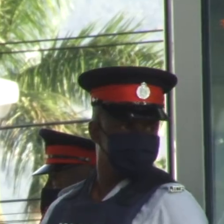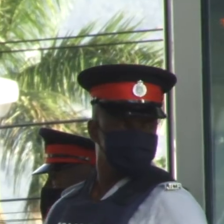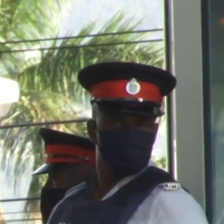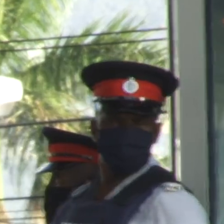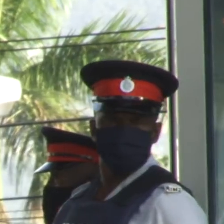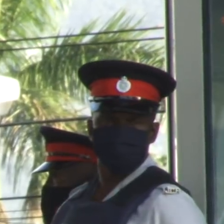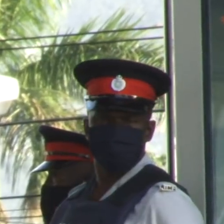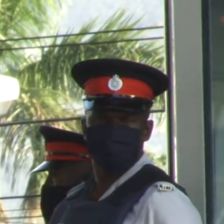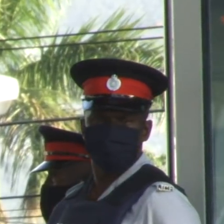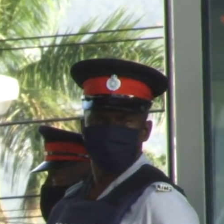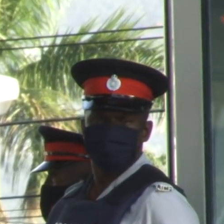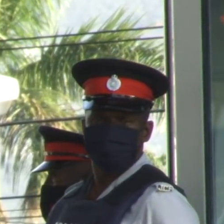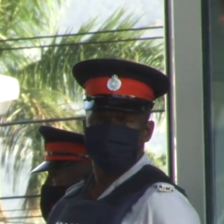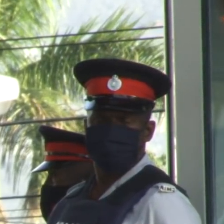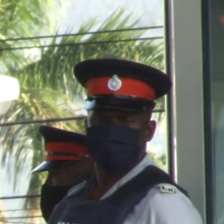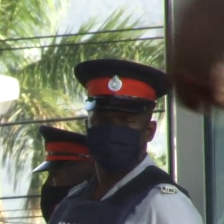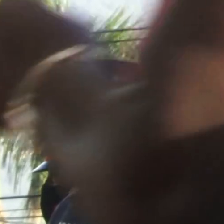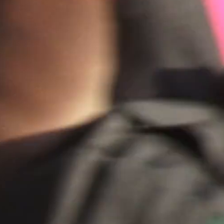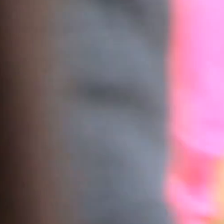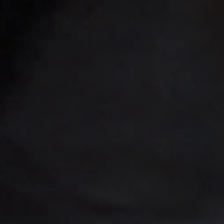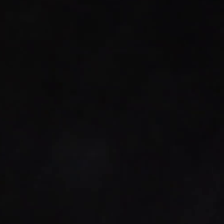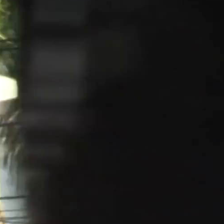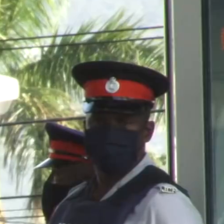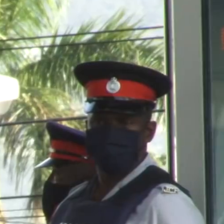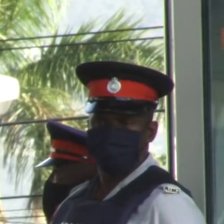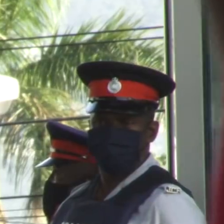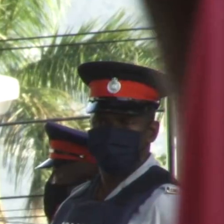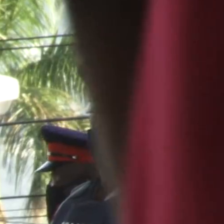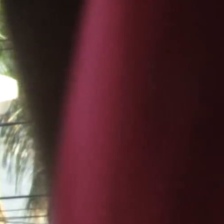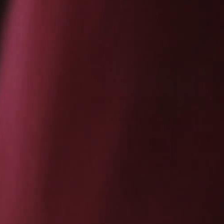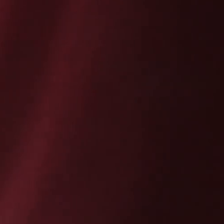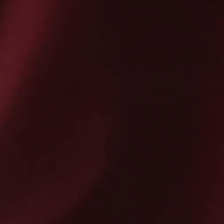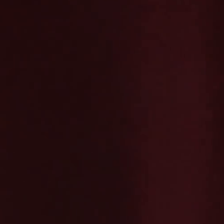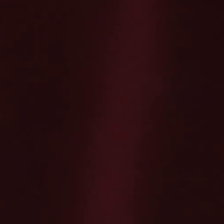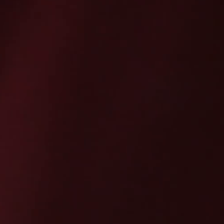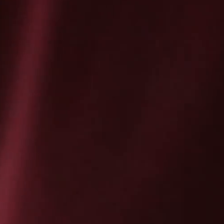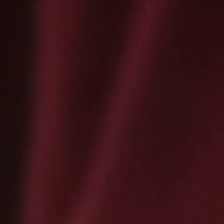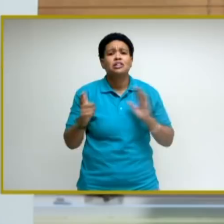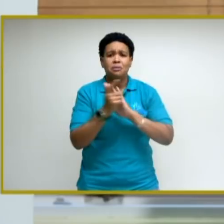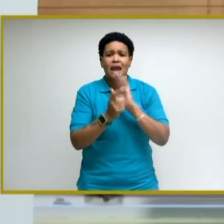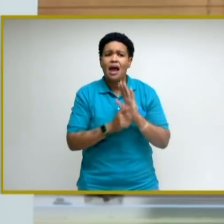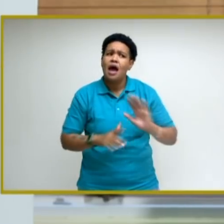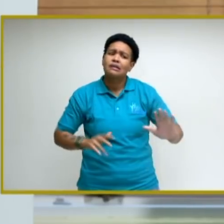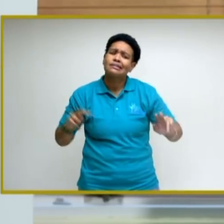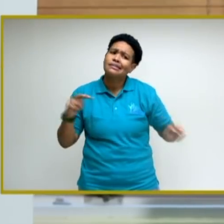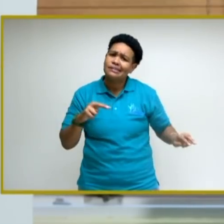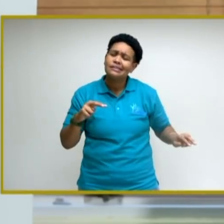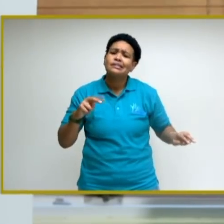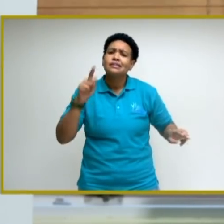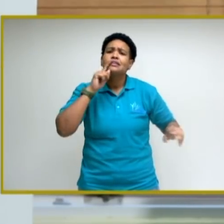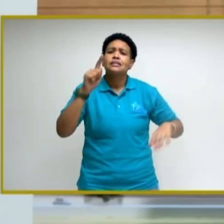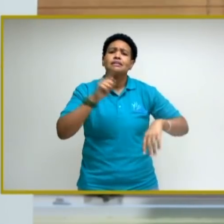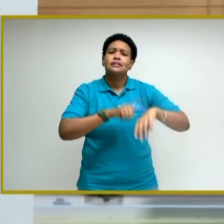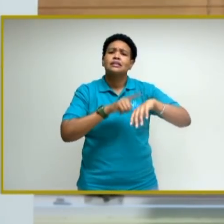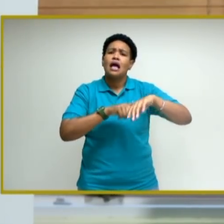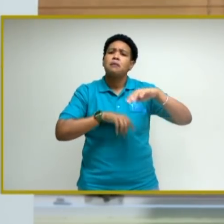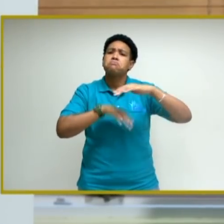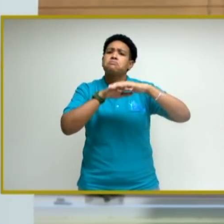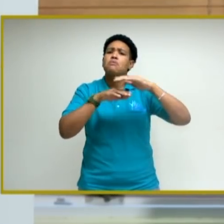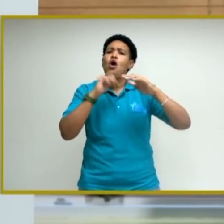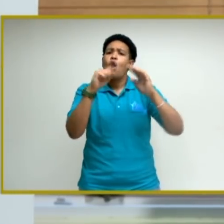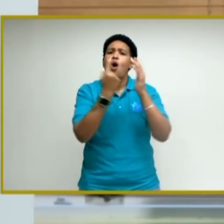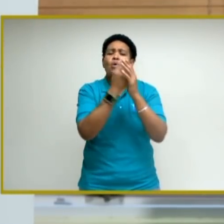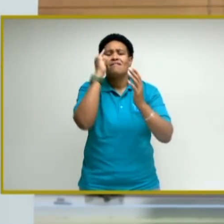with the Disaster Risk Management Act, the curfew hours for Manchester are as follows. The curfew hours for Manchester